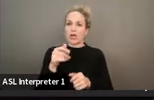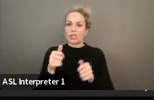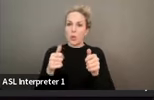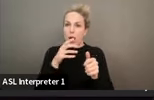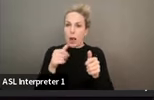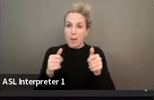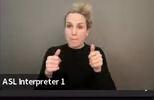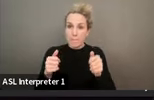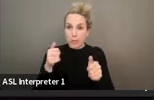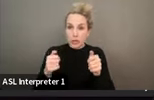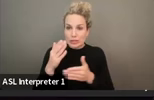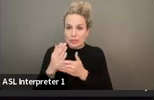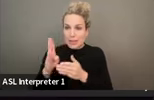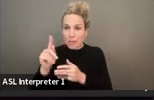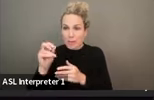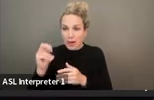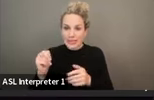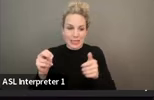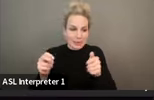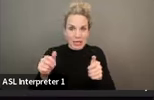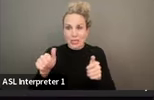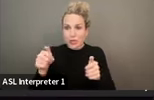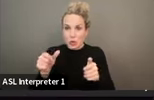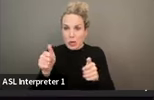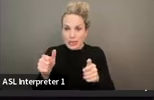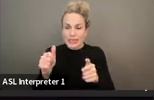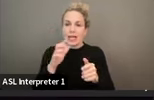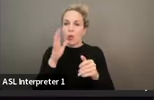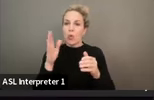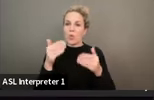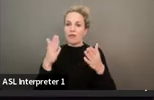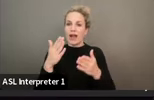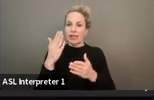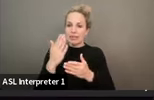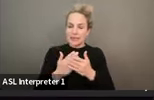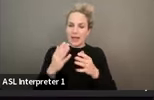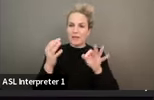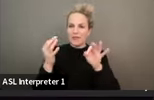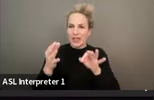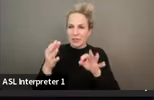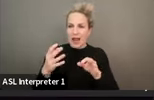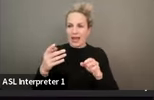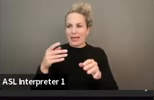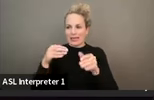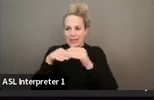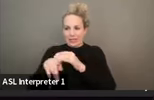buttons or move the joystick and provide some input into the game